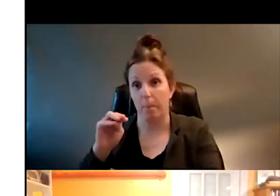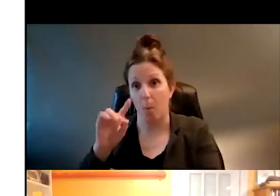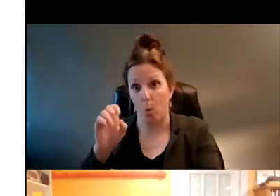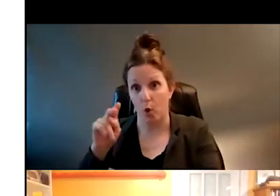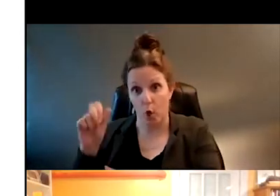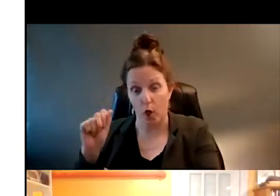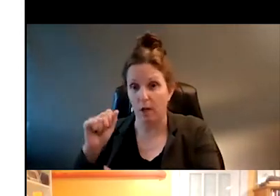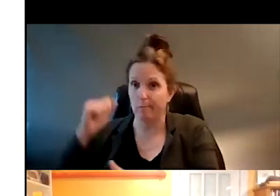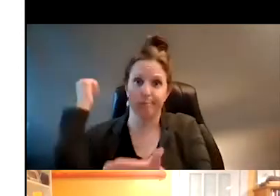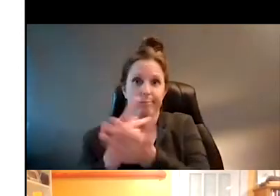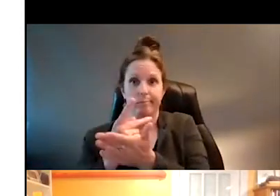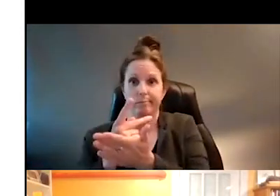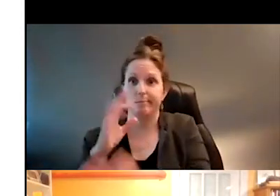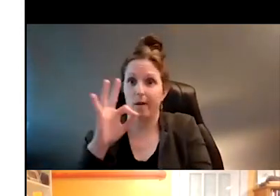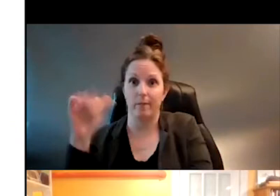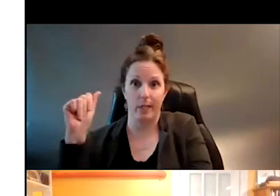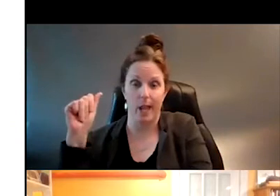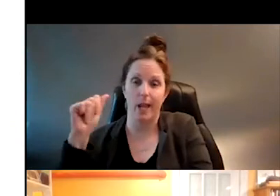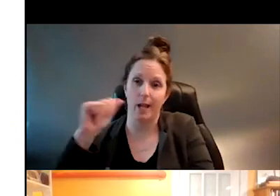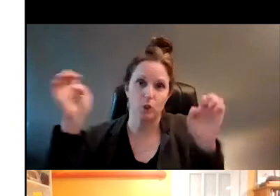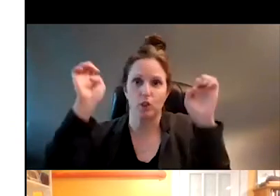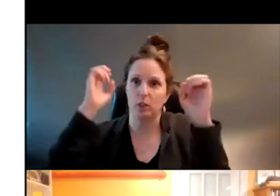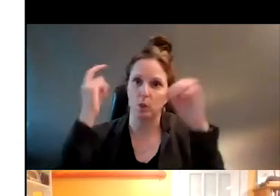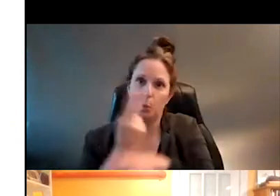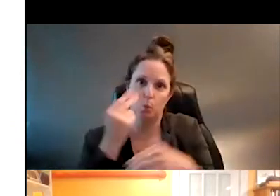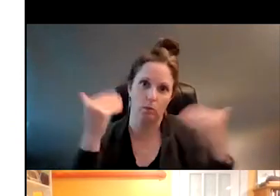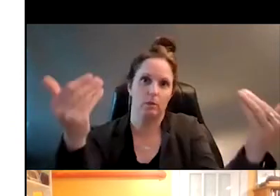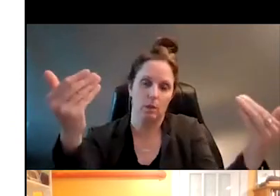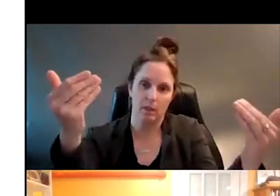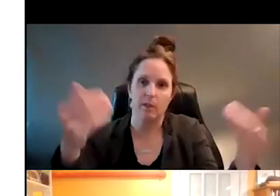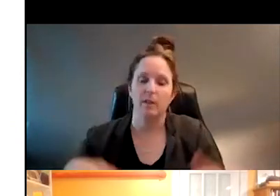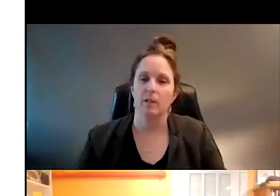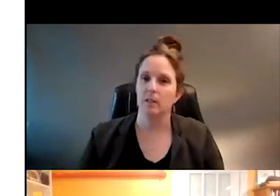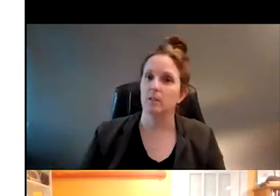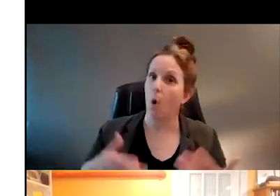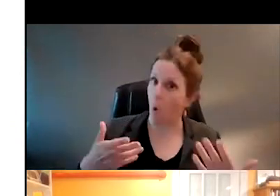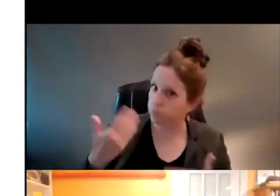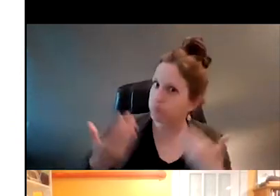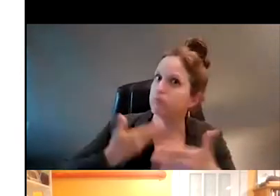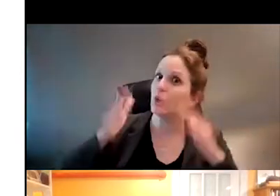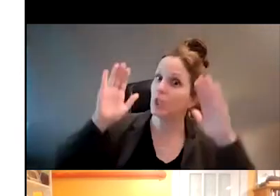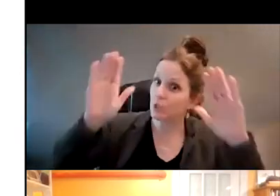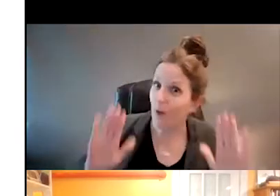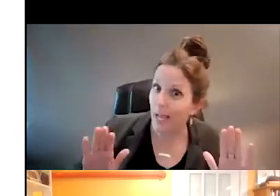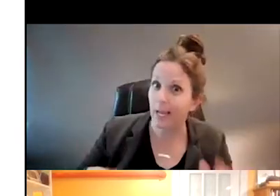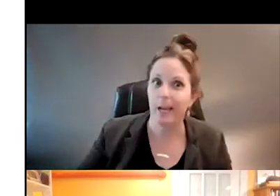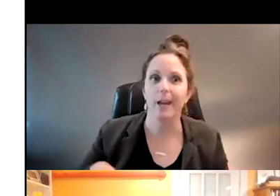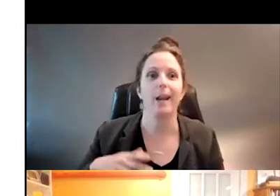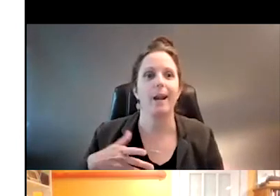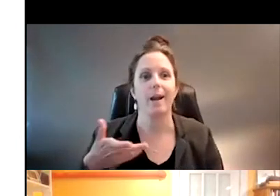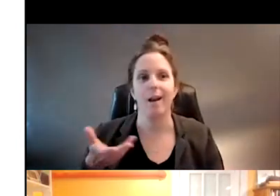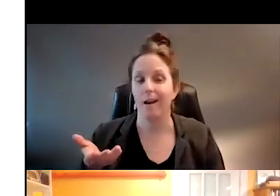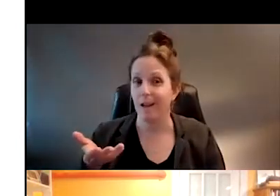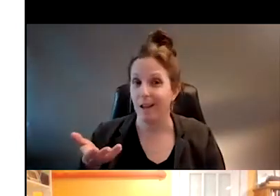emergency use authorization for vaccinations. So this is all great and great testimony